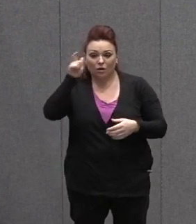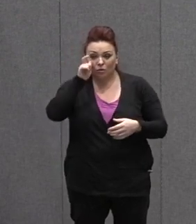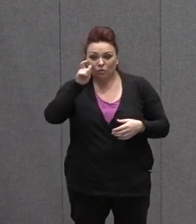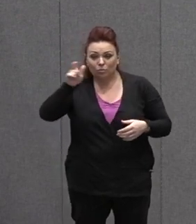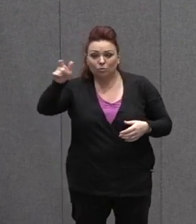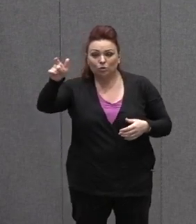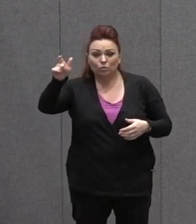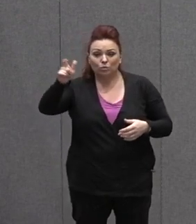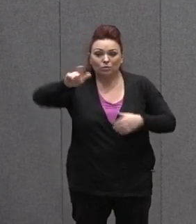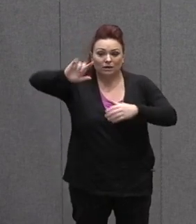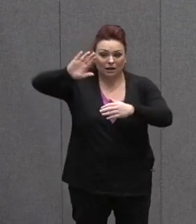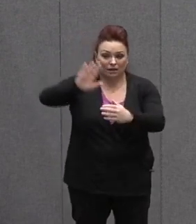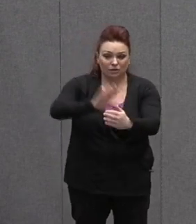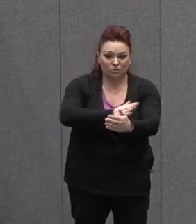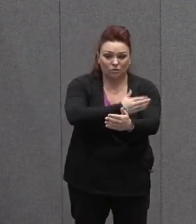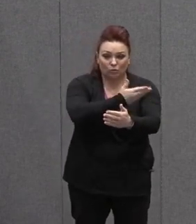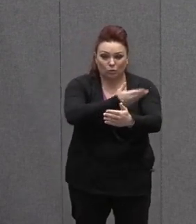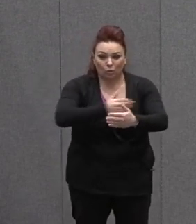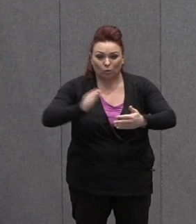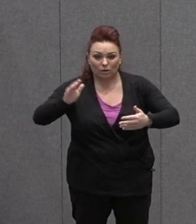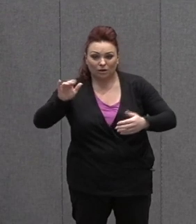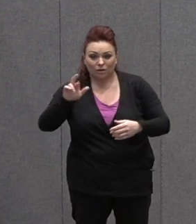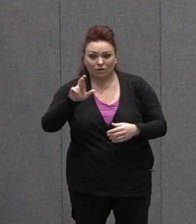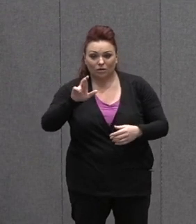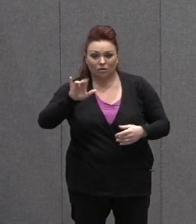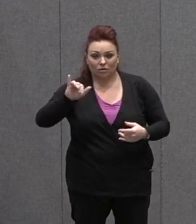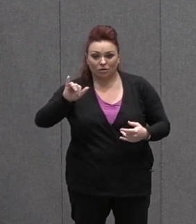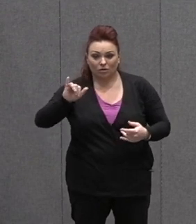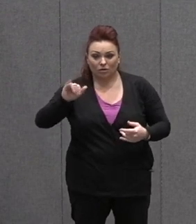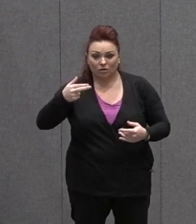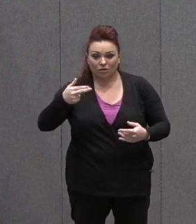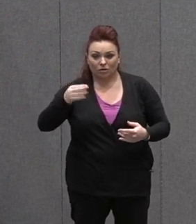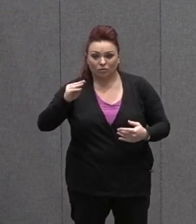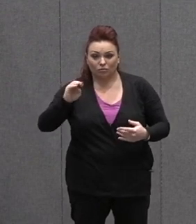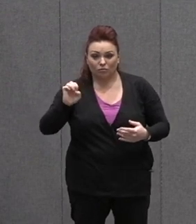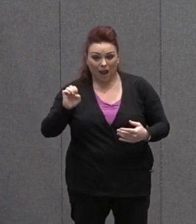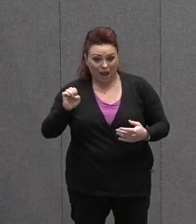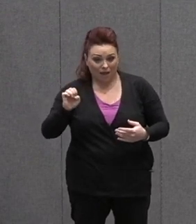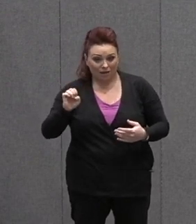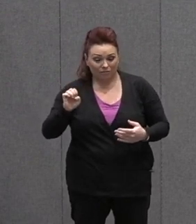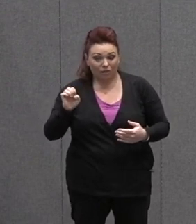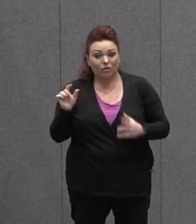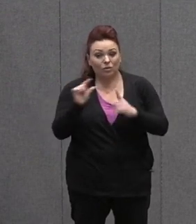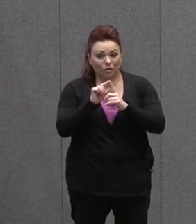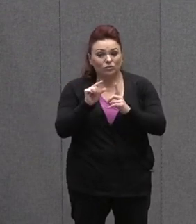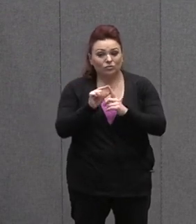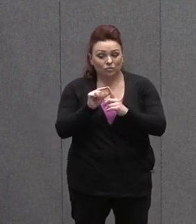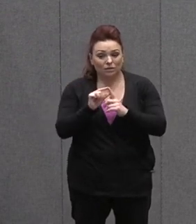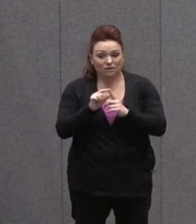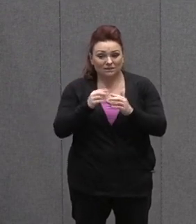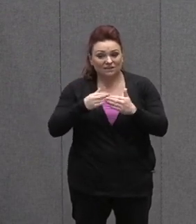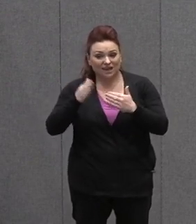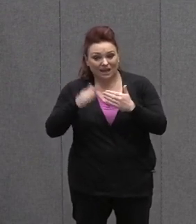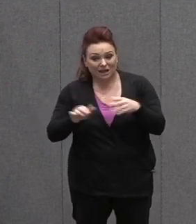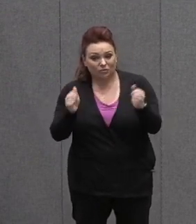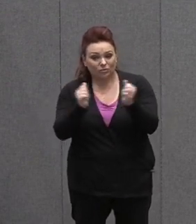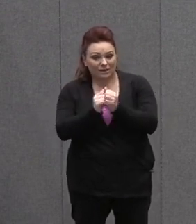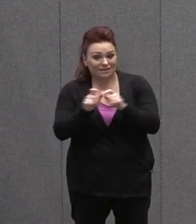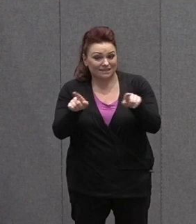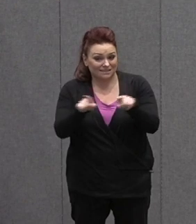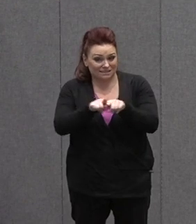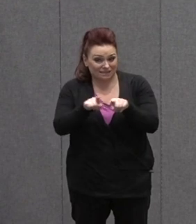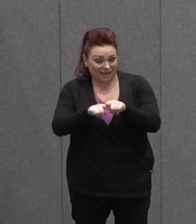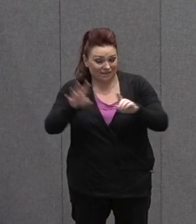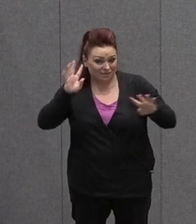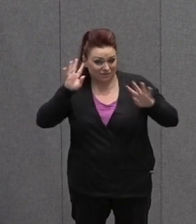and tune. Did you hear that? Those words rhyme. They end the same. They